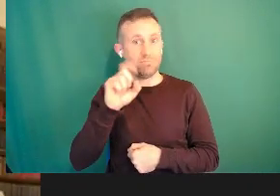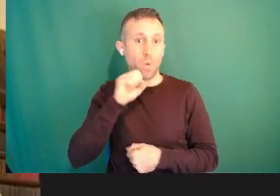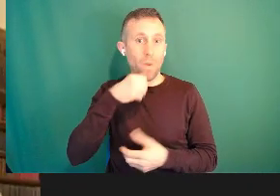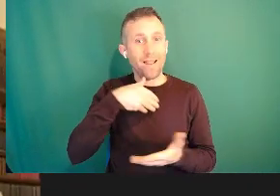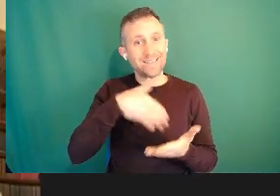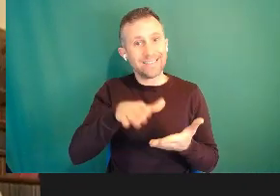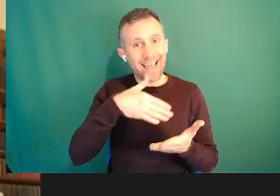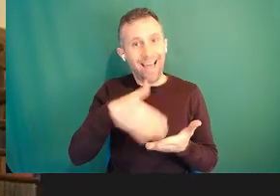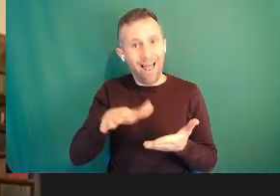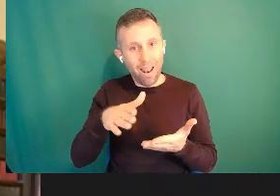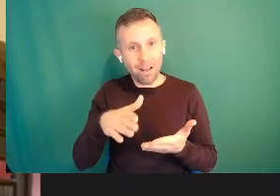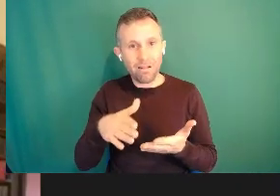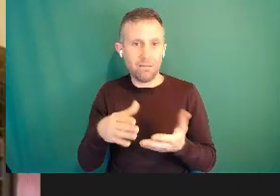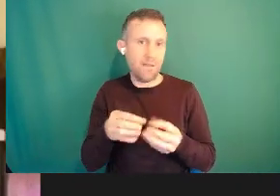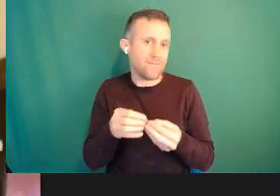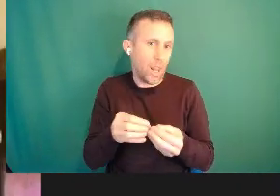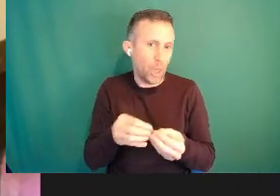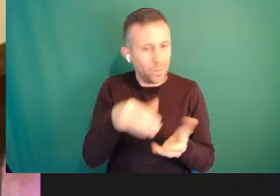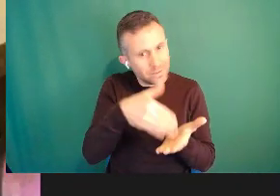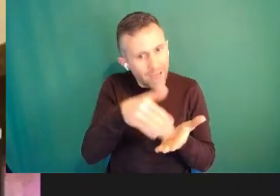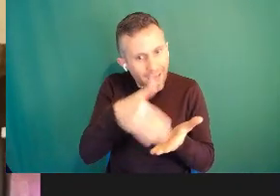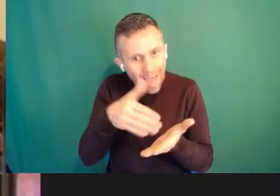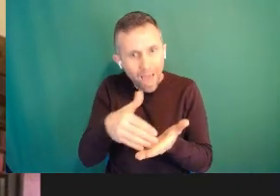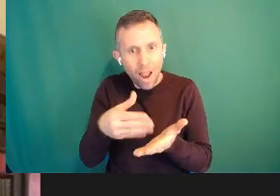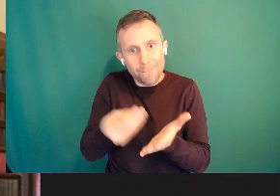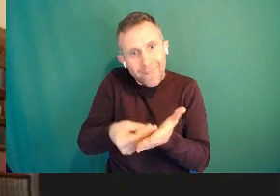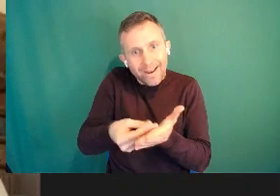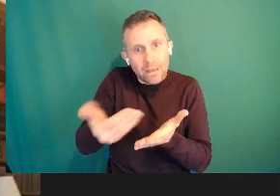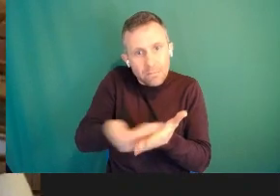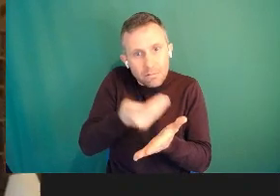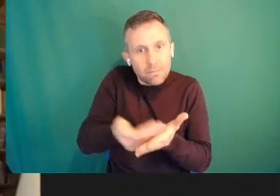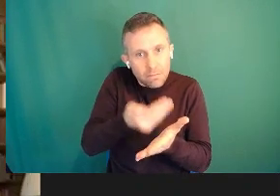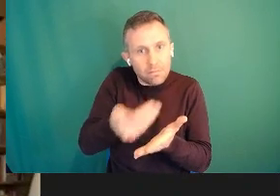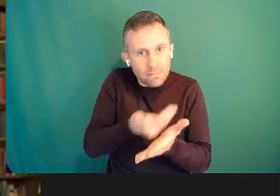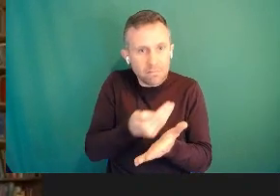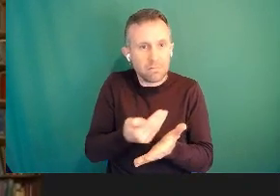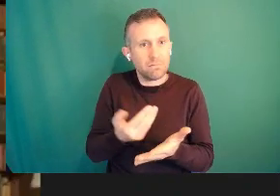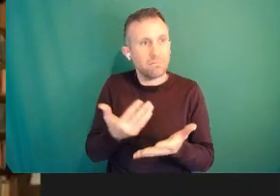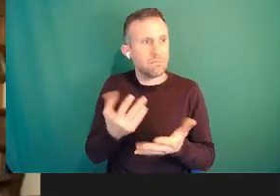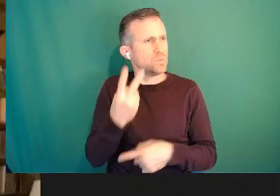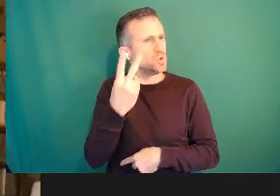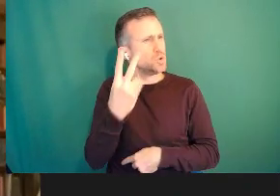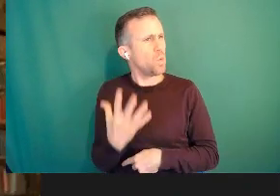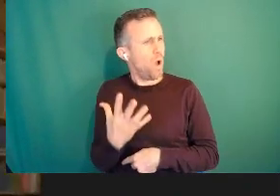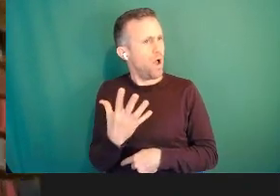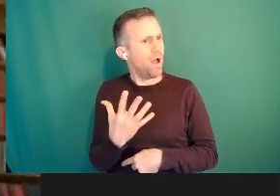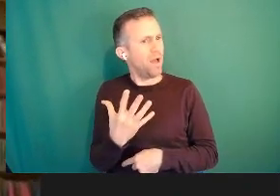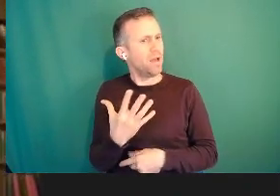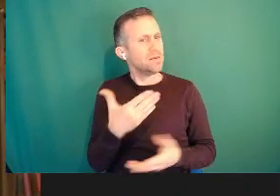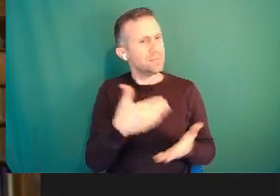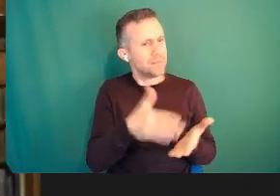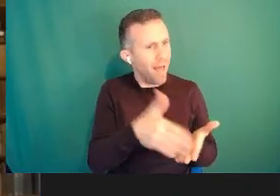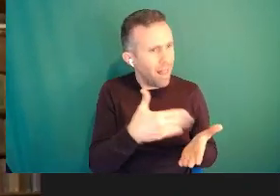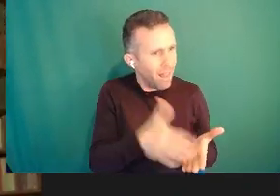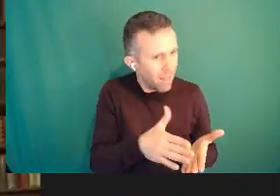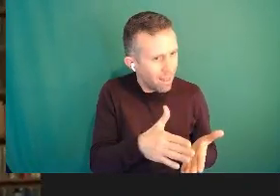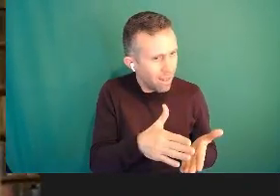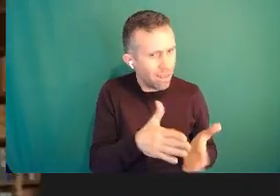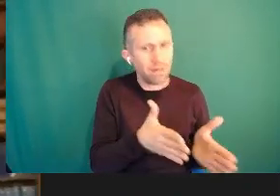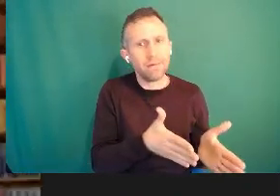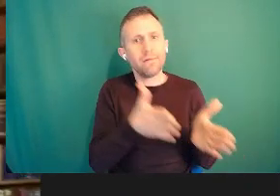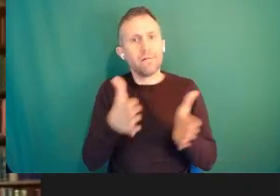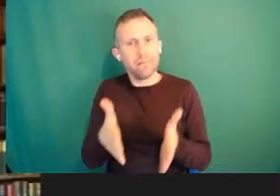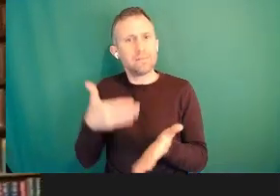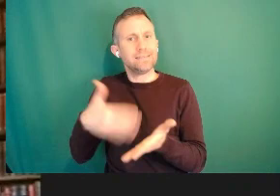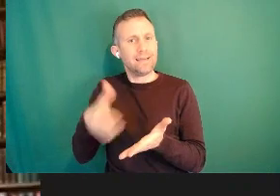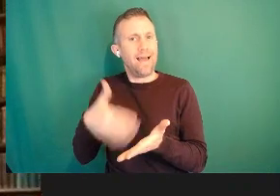Sotheby's sales of the book collection, and that was for two reasons. Was one, to raise that money that was really needed to be able to